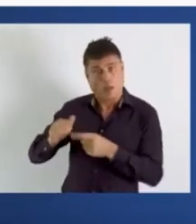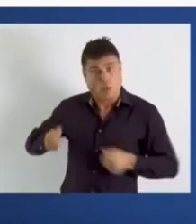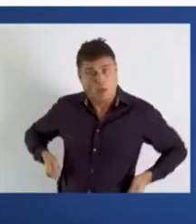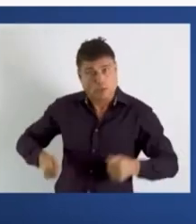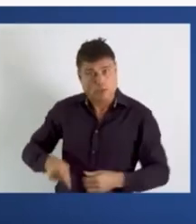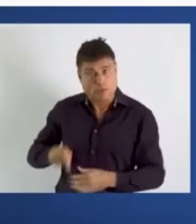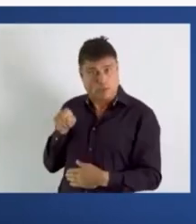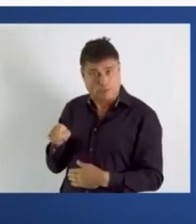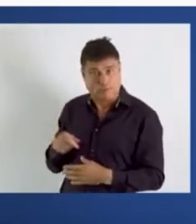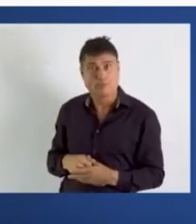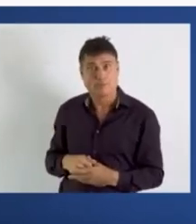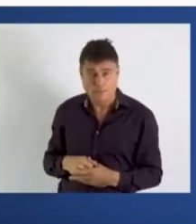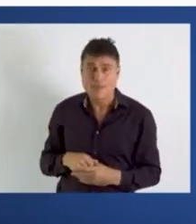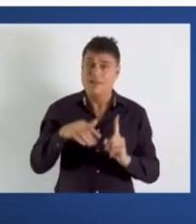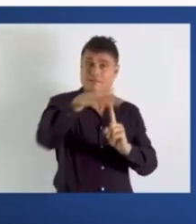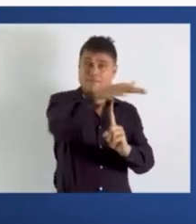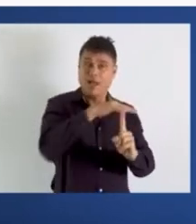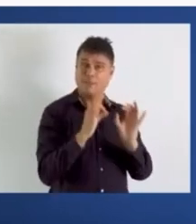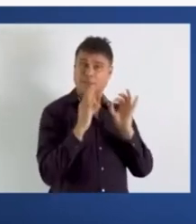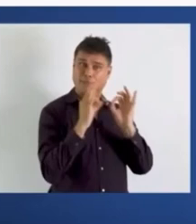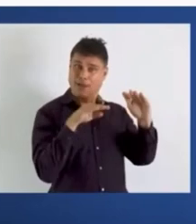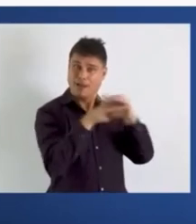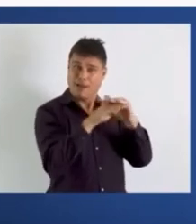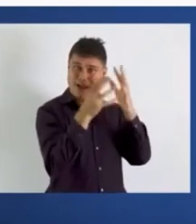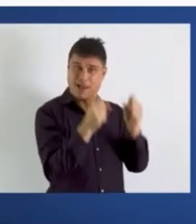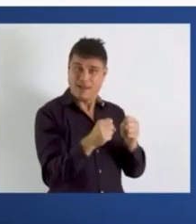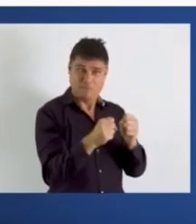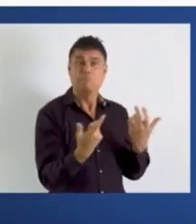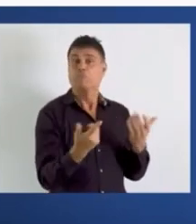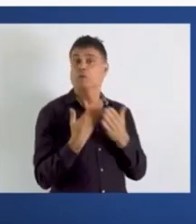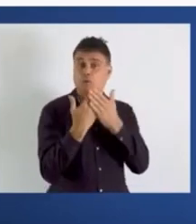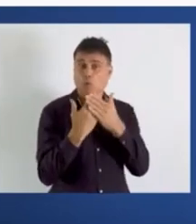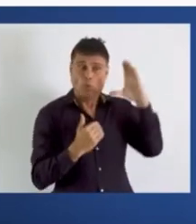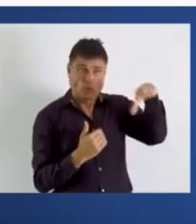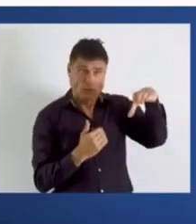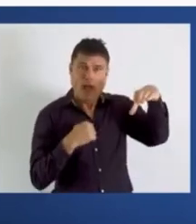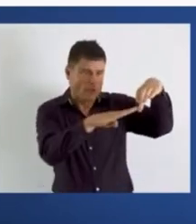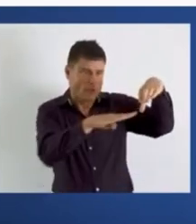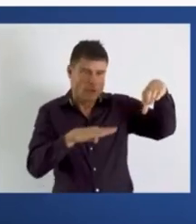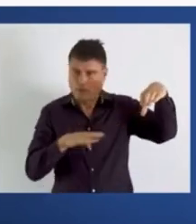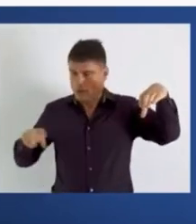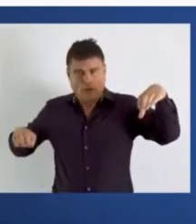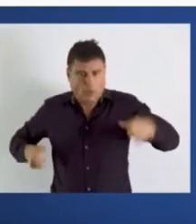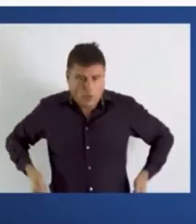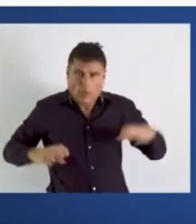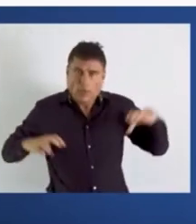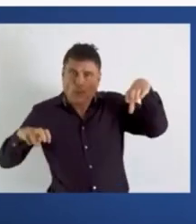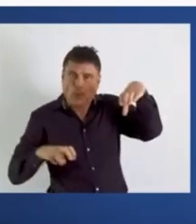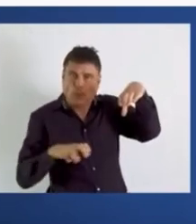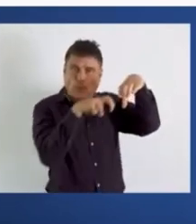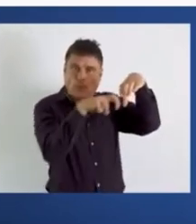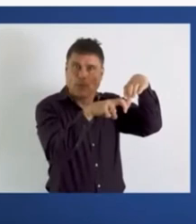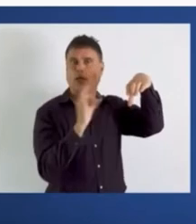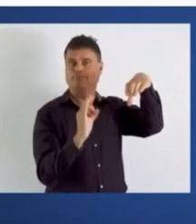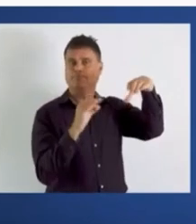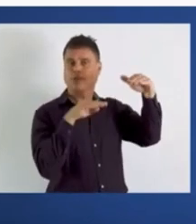wheelchair. In an accommodating environment, schools will have ramps, and children with wheelchairs